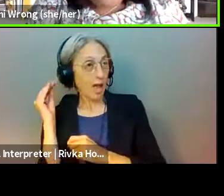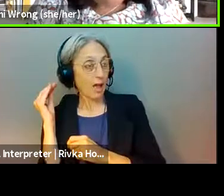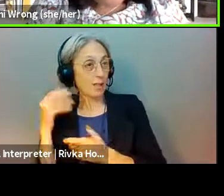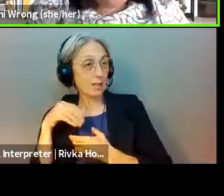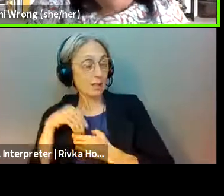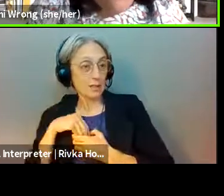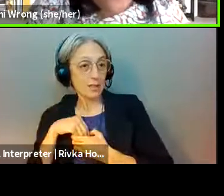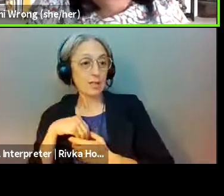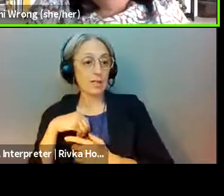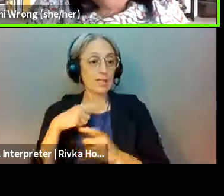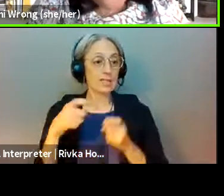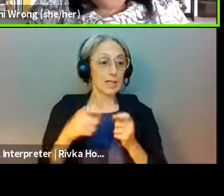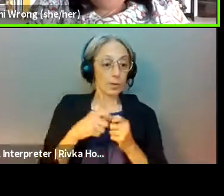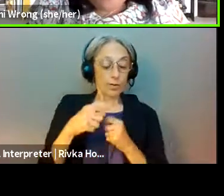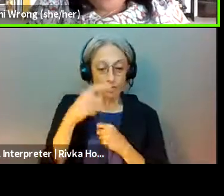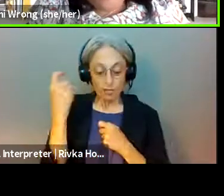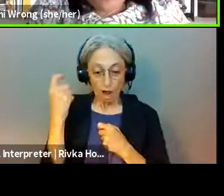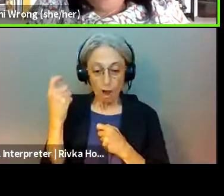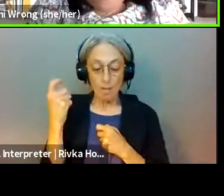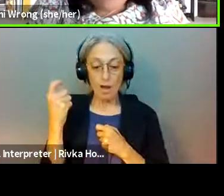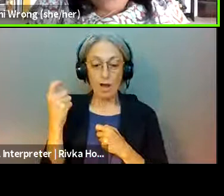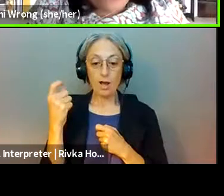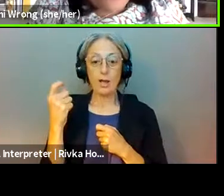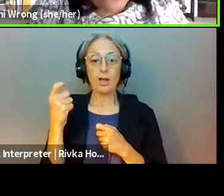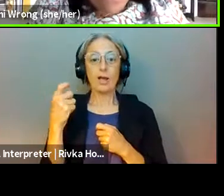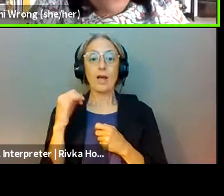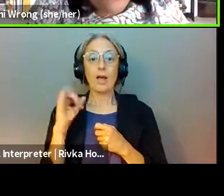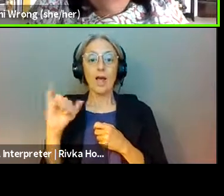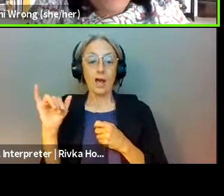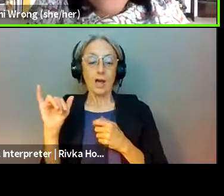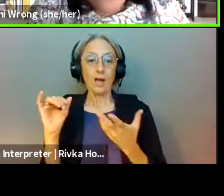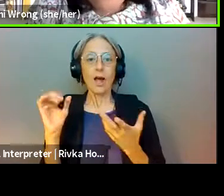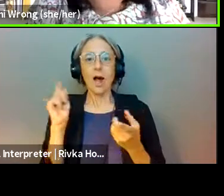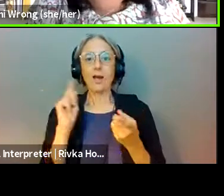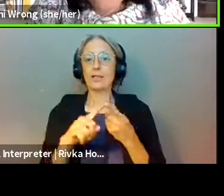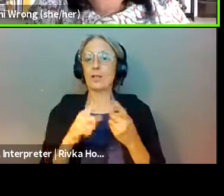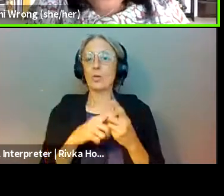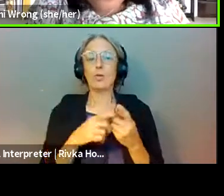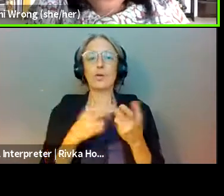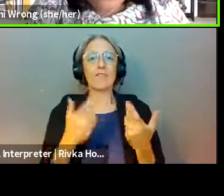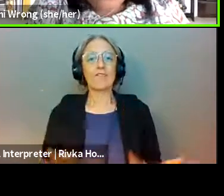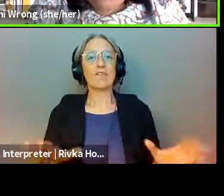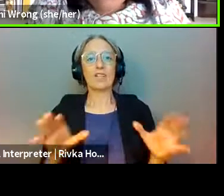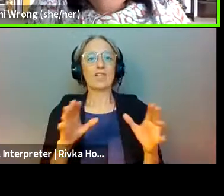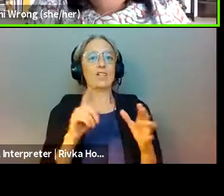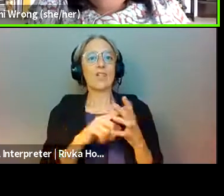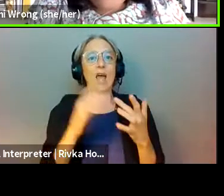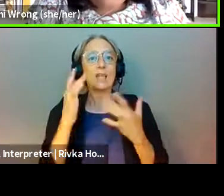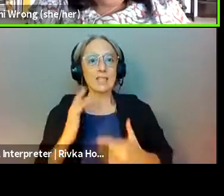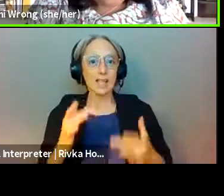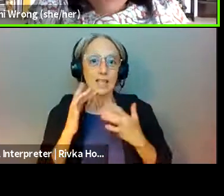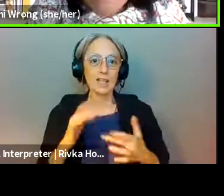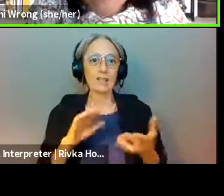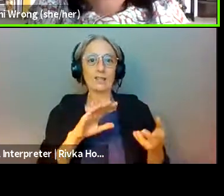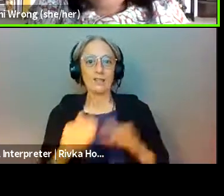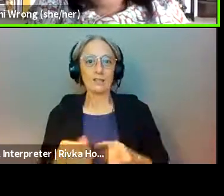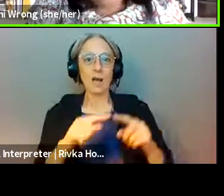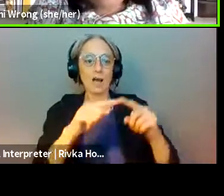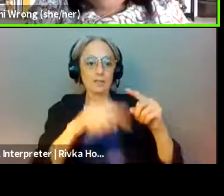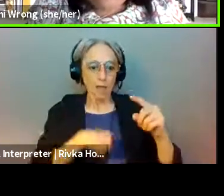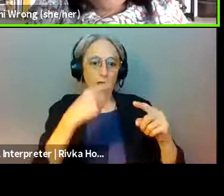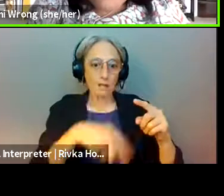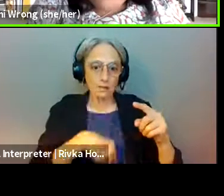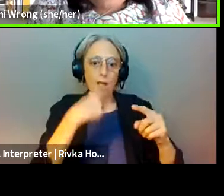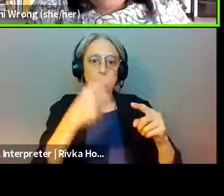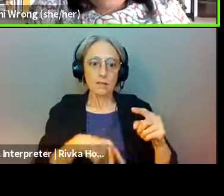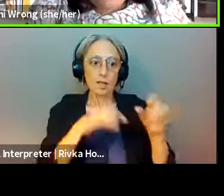can move beyond these surges and cycles of sickness and death that we're currently in. Our communities will not be able to